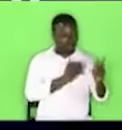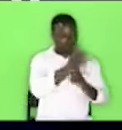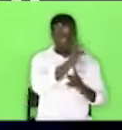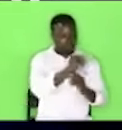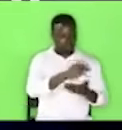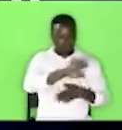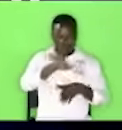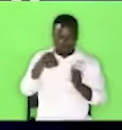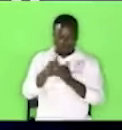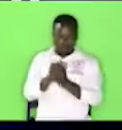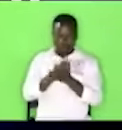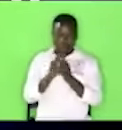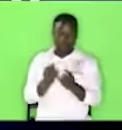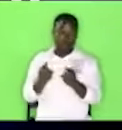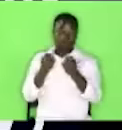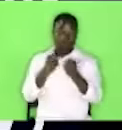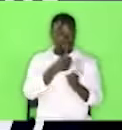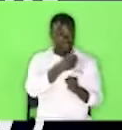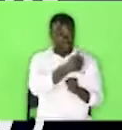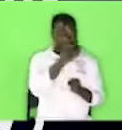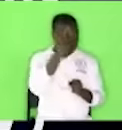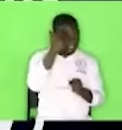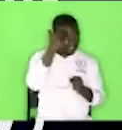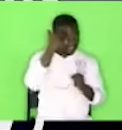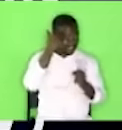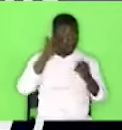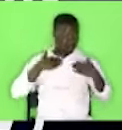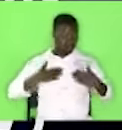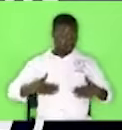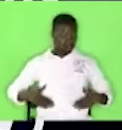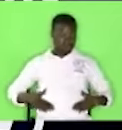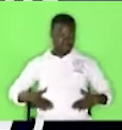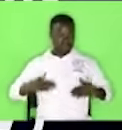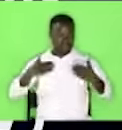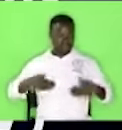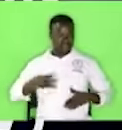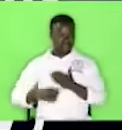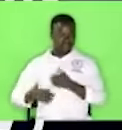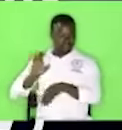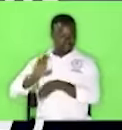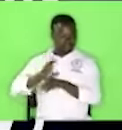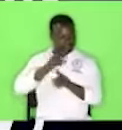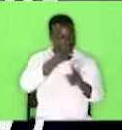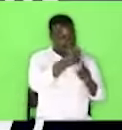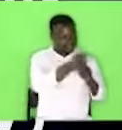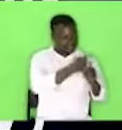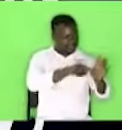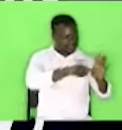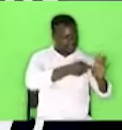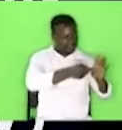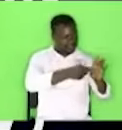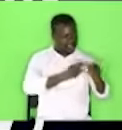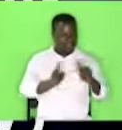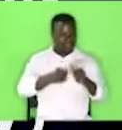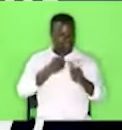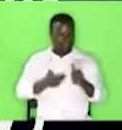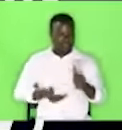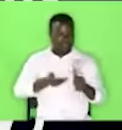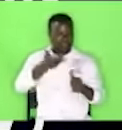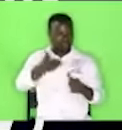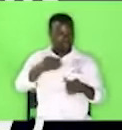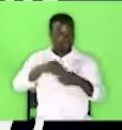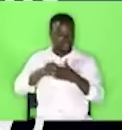and he is the head of the body the church he is the beginning and the first born from among the dead